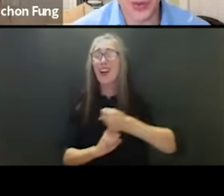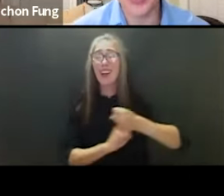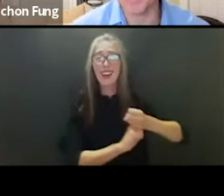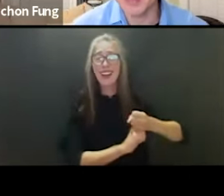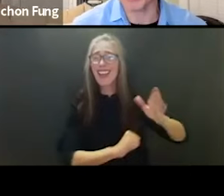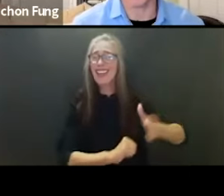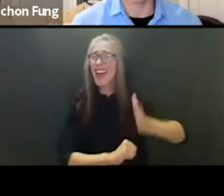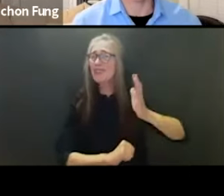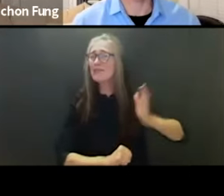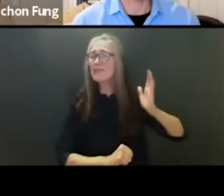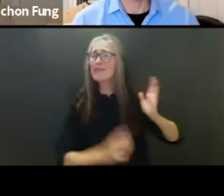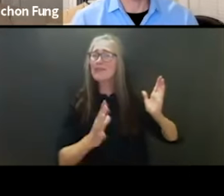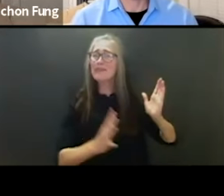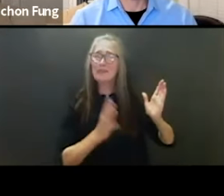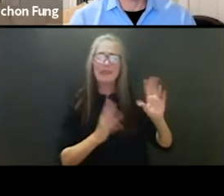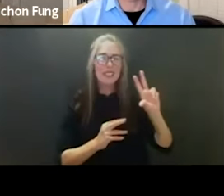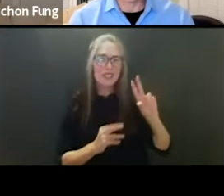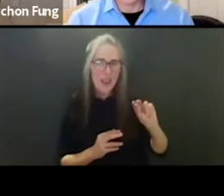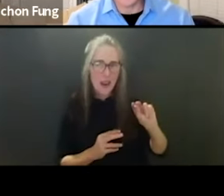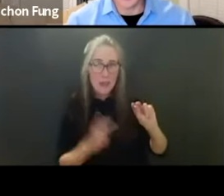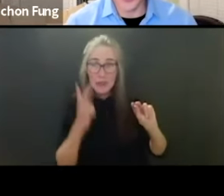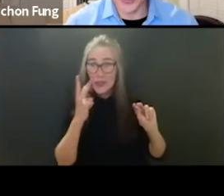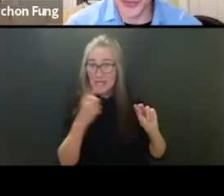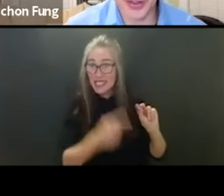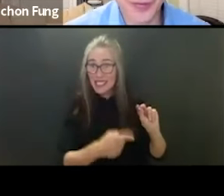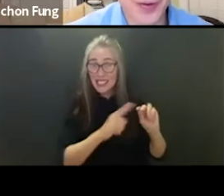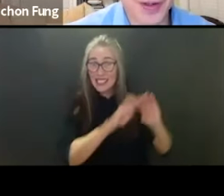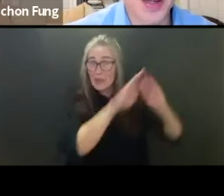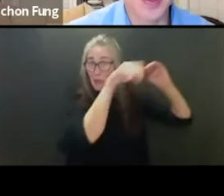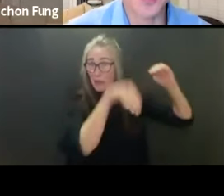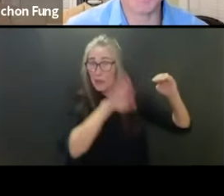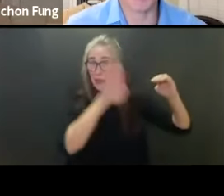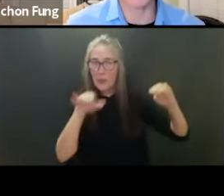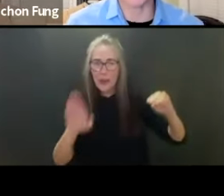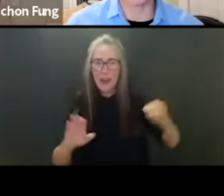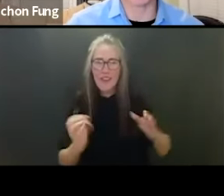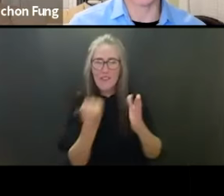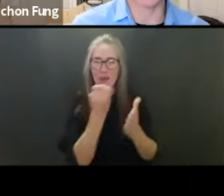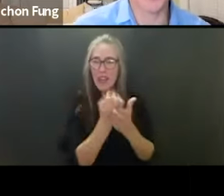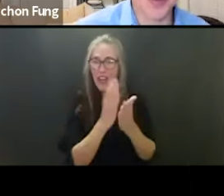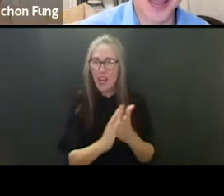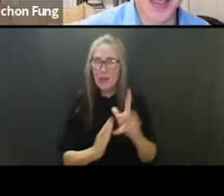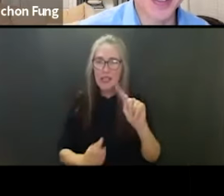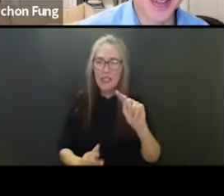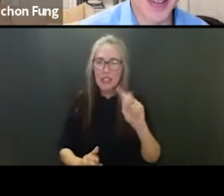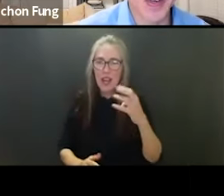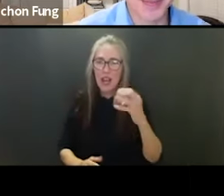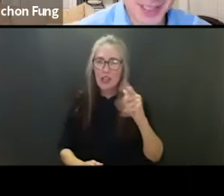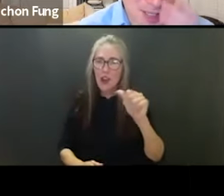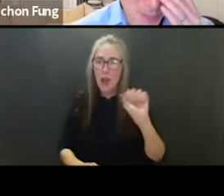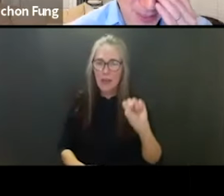for the people. This is the first figure for, of a best-selling book from an